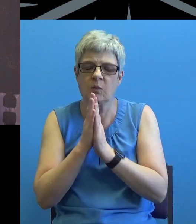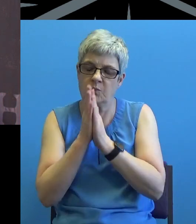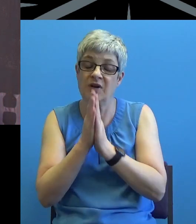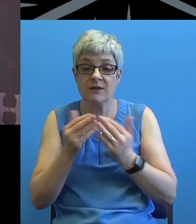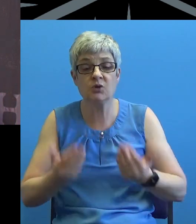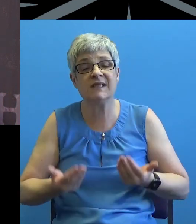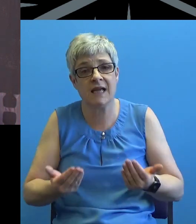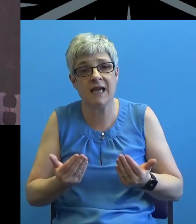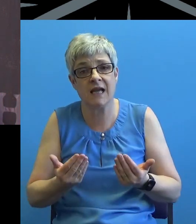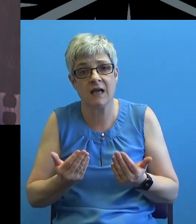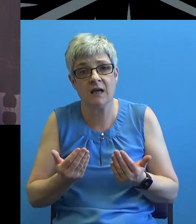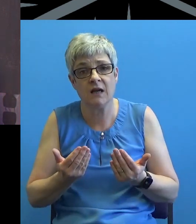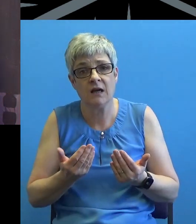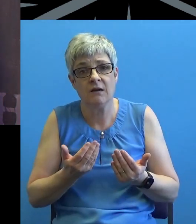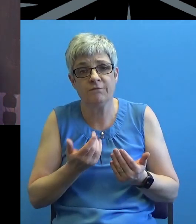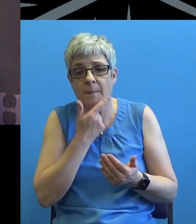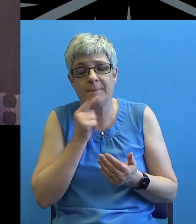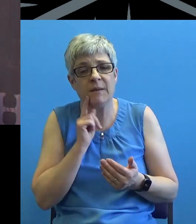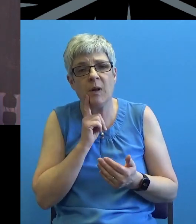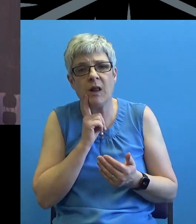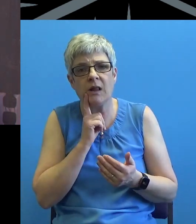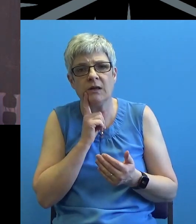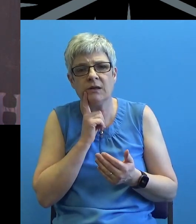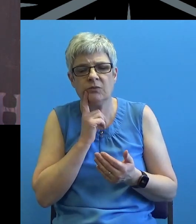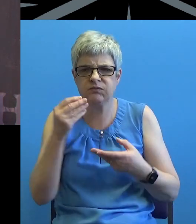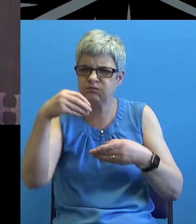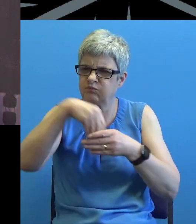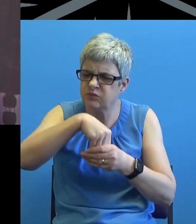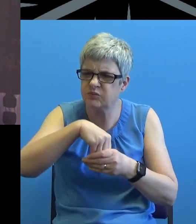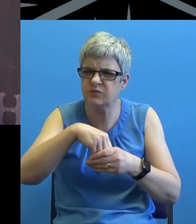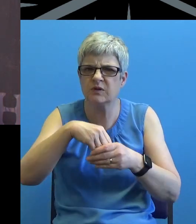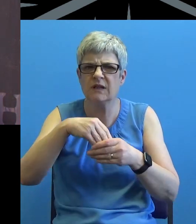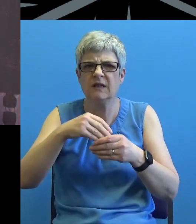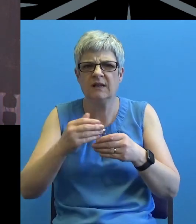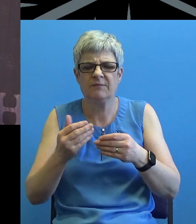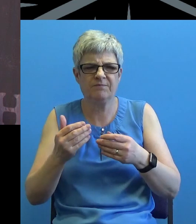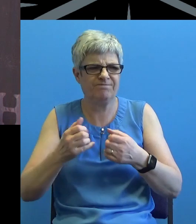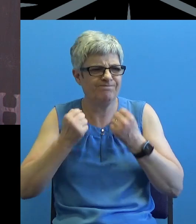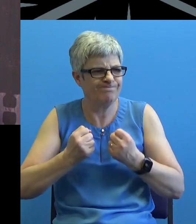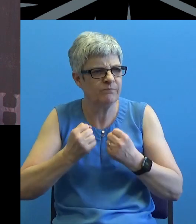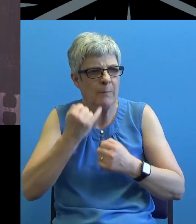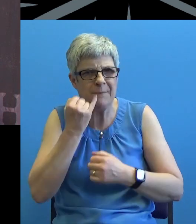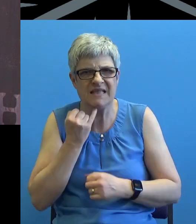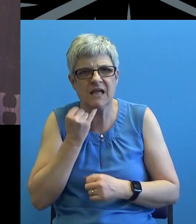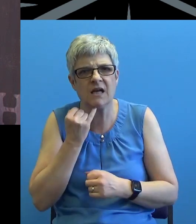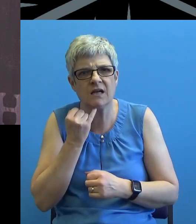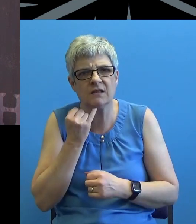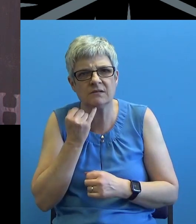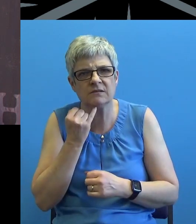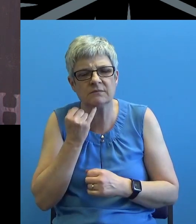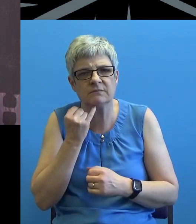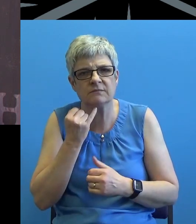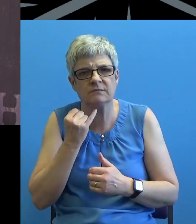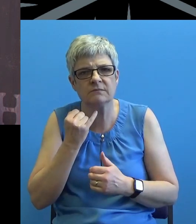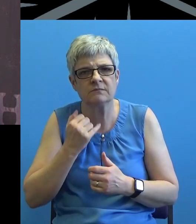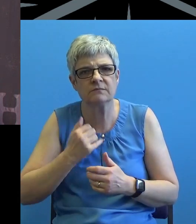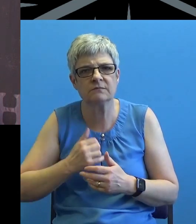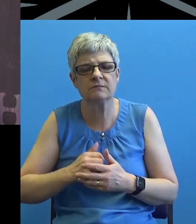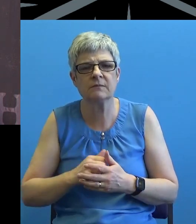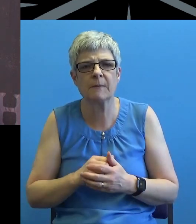And we pray today for those who are embroiled and caught up in deep bitterness.